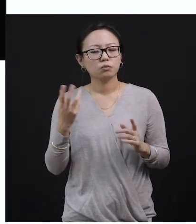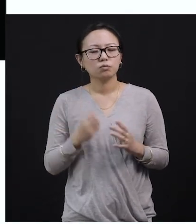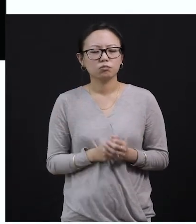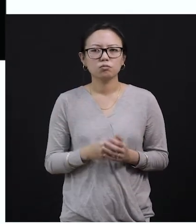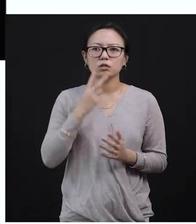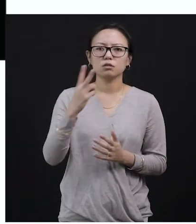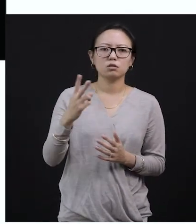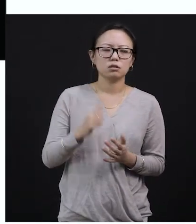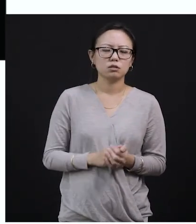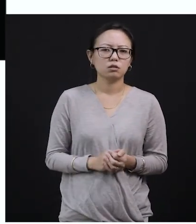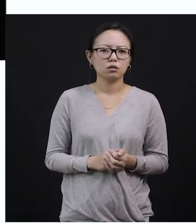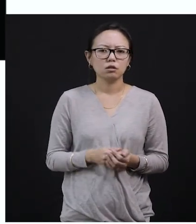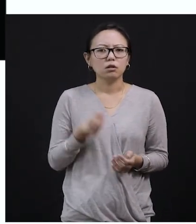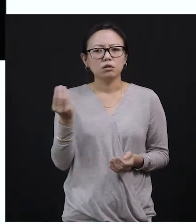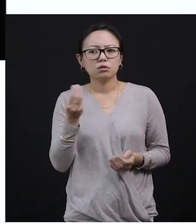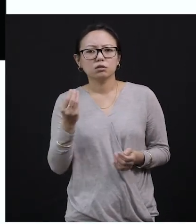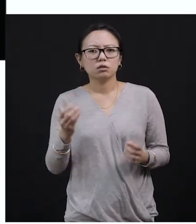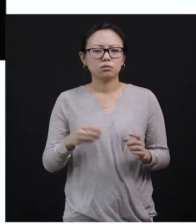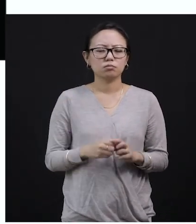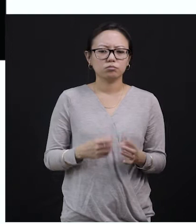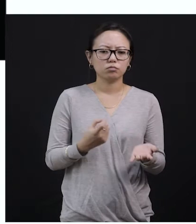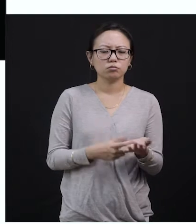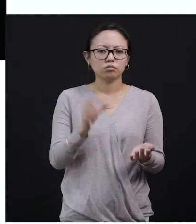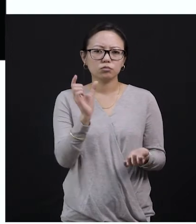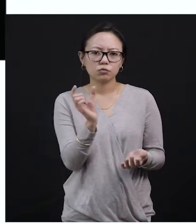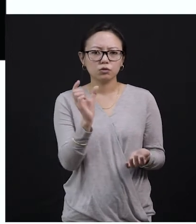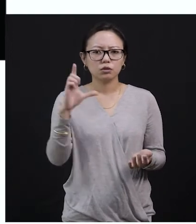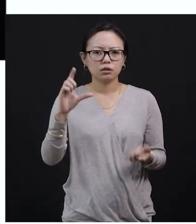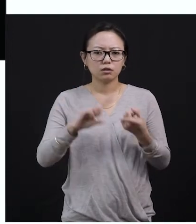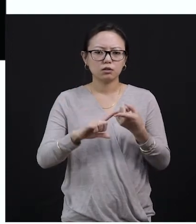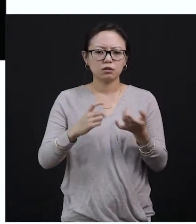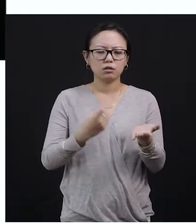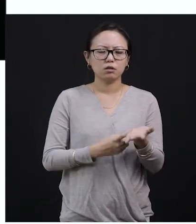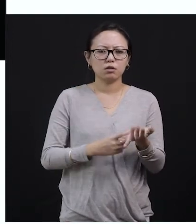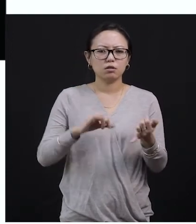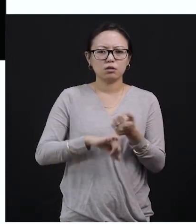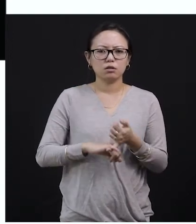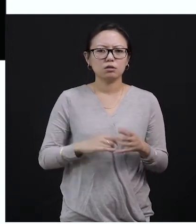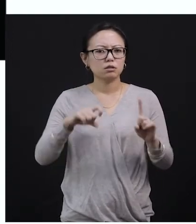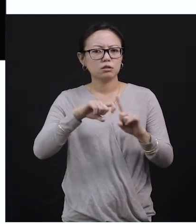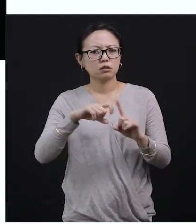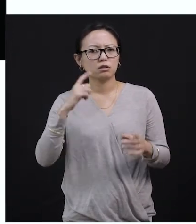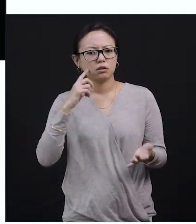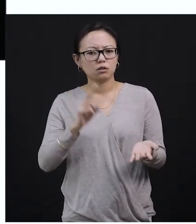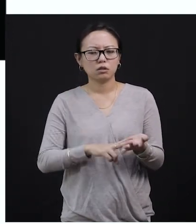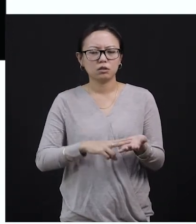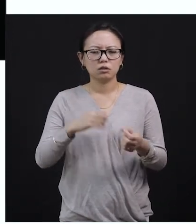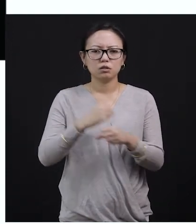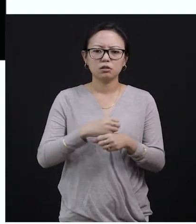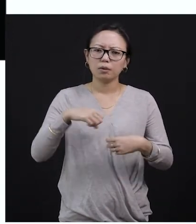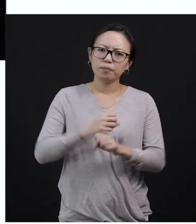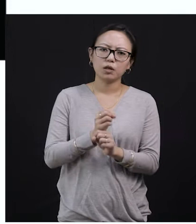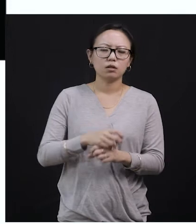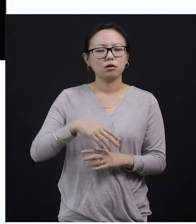becoming a king, they just enjoy the comfort because they have many servants to do their work. They have all the luxury,